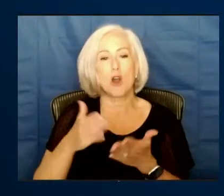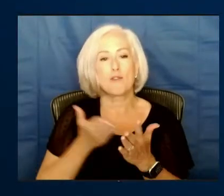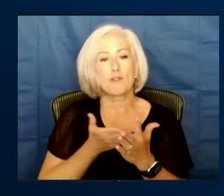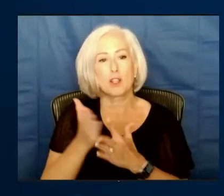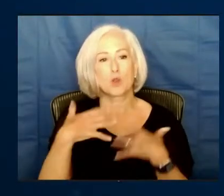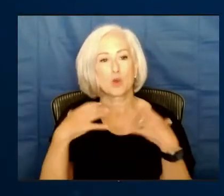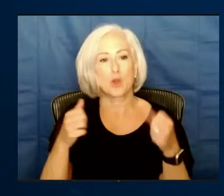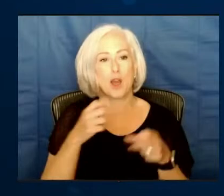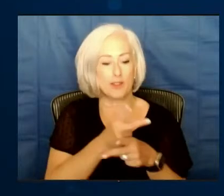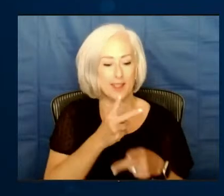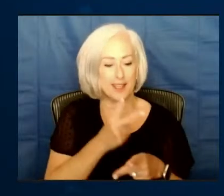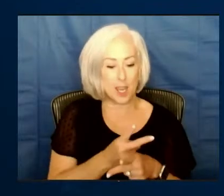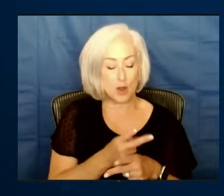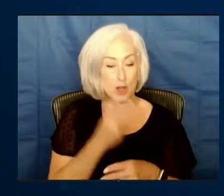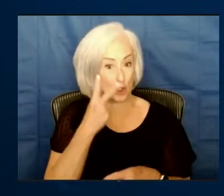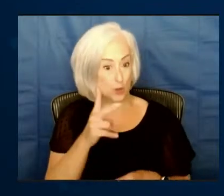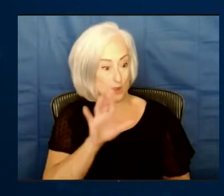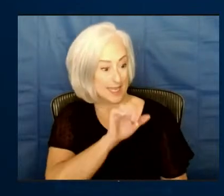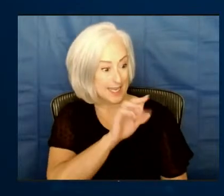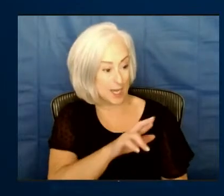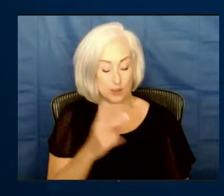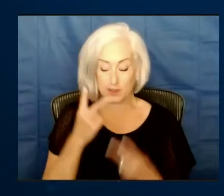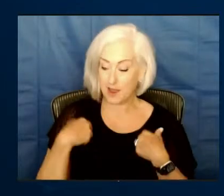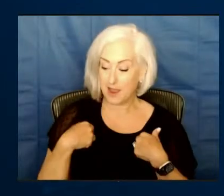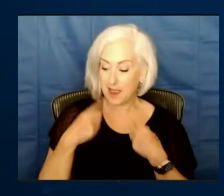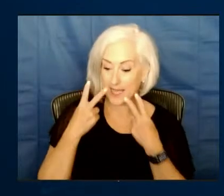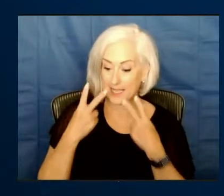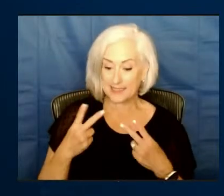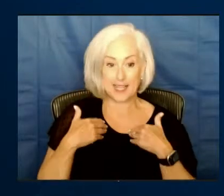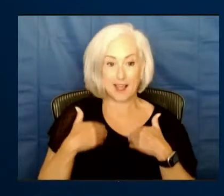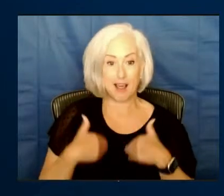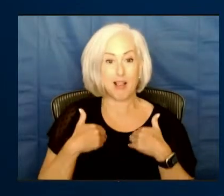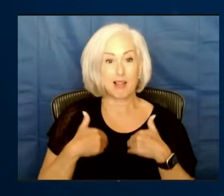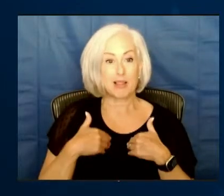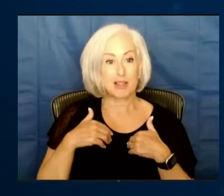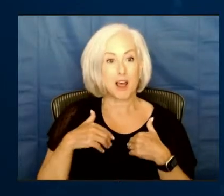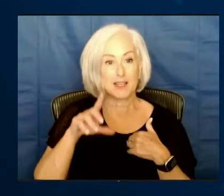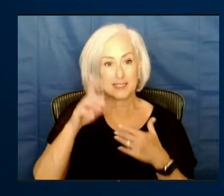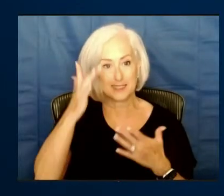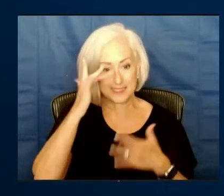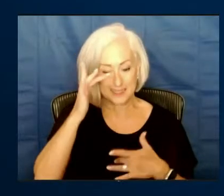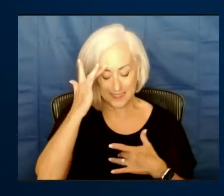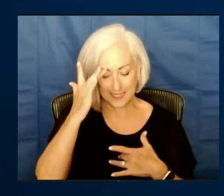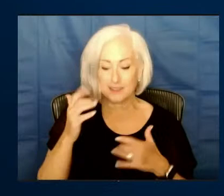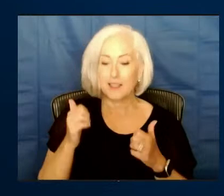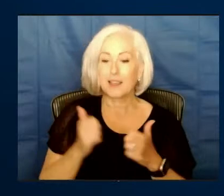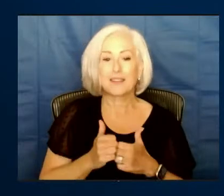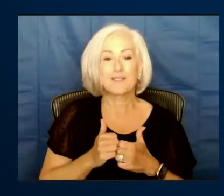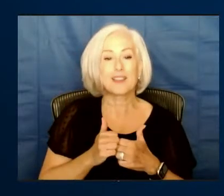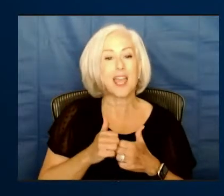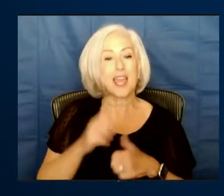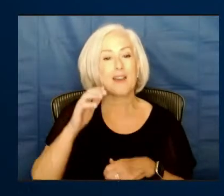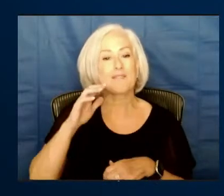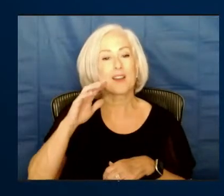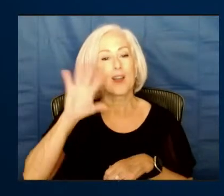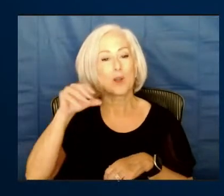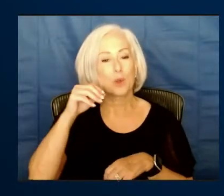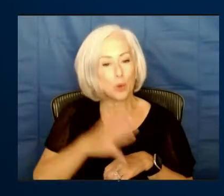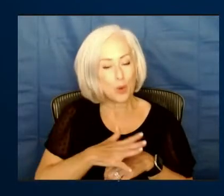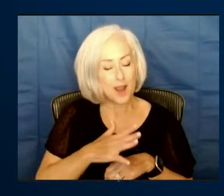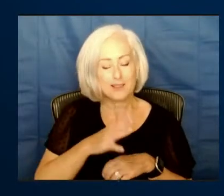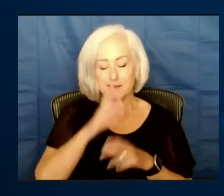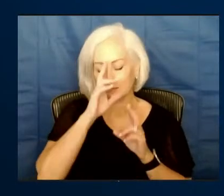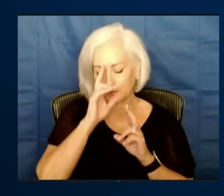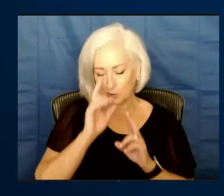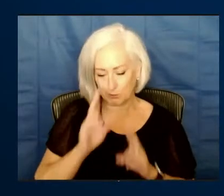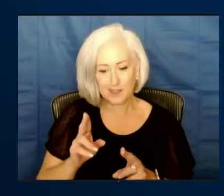I see it in lung disease. That if people are treated with grace, humility, and respect, you will get a far better result,